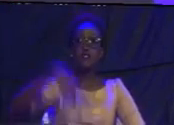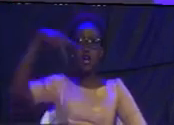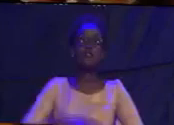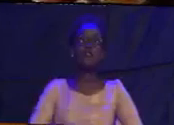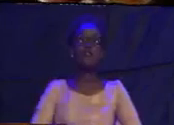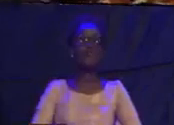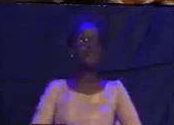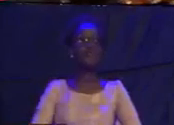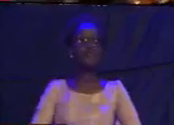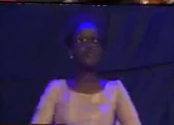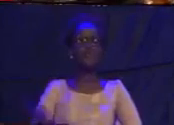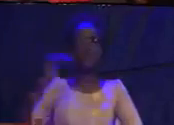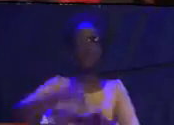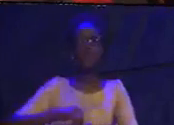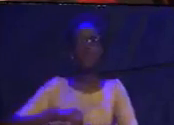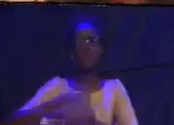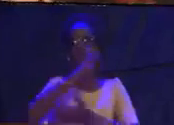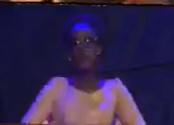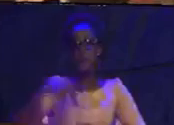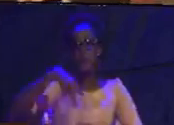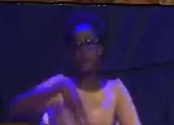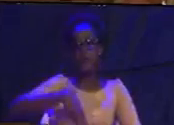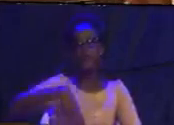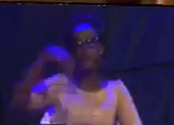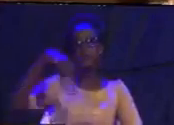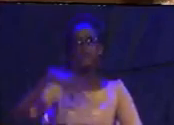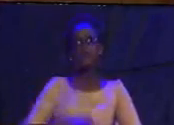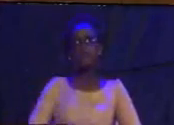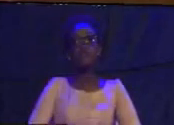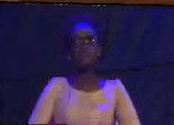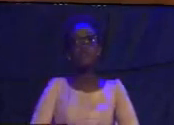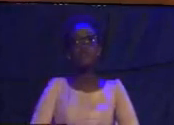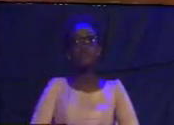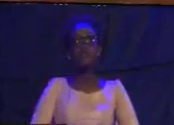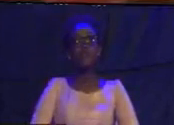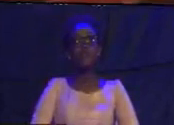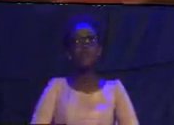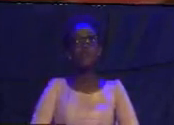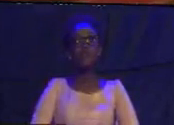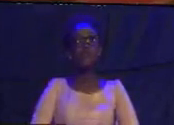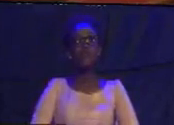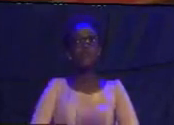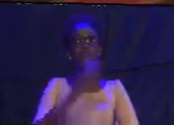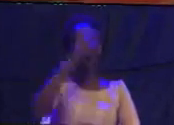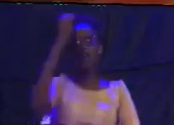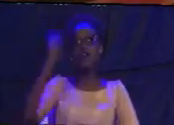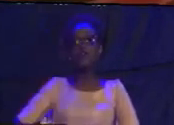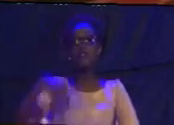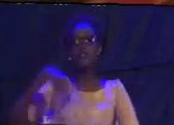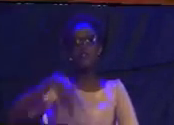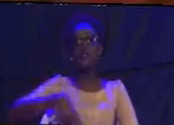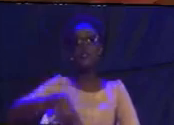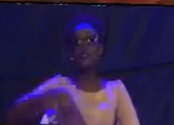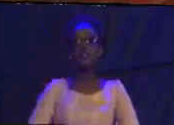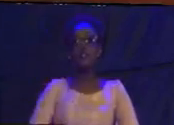Africa, arise. Africa, let us shout, Africa, arise. Africa,